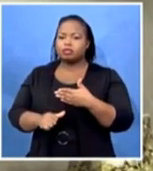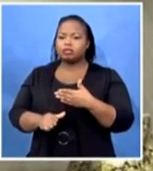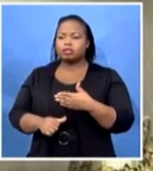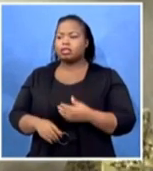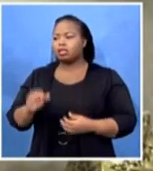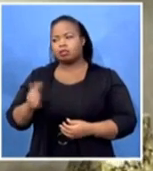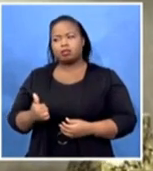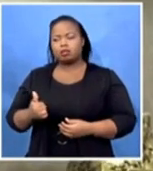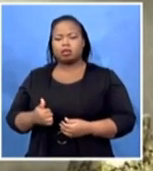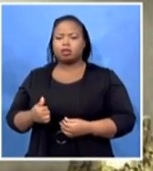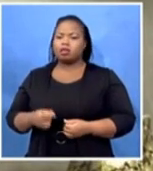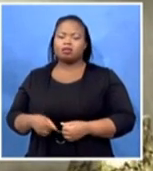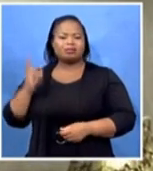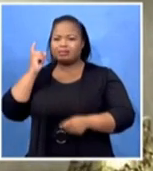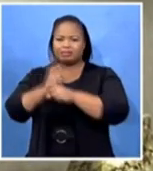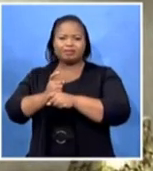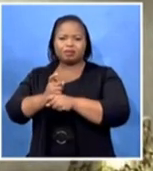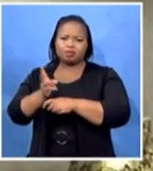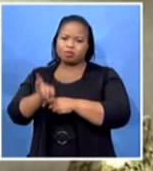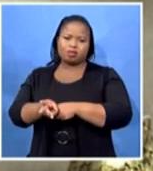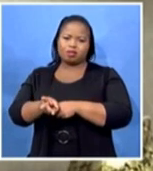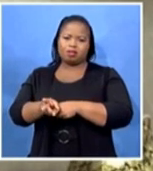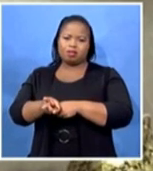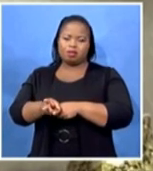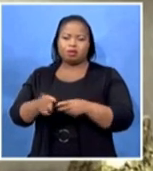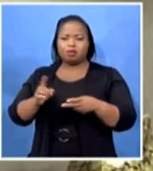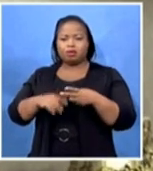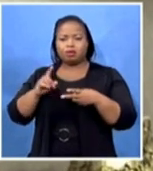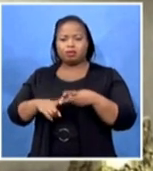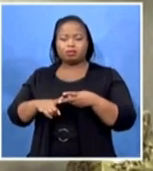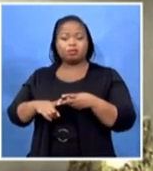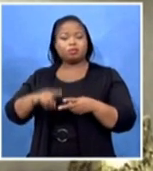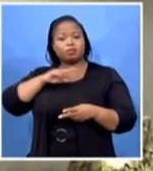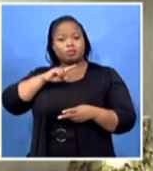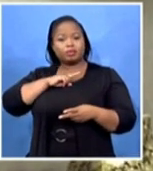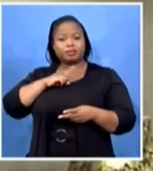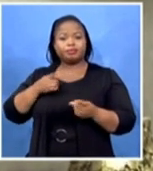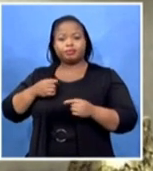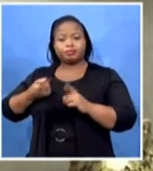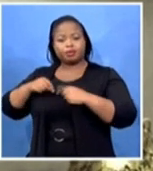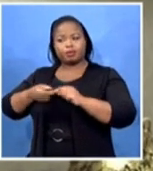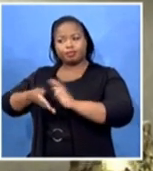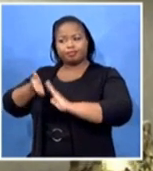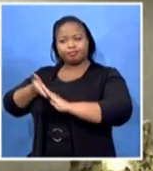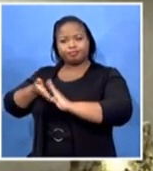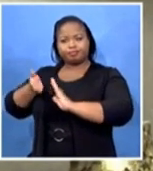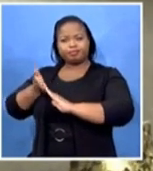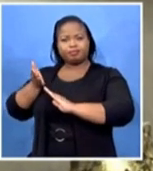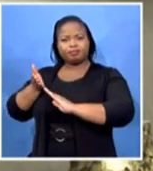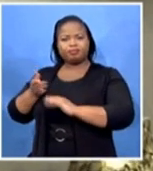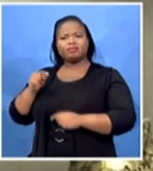You must understand that our scale of operation, we are not operating at our normal